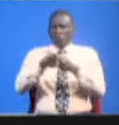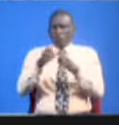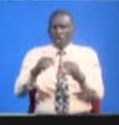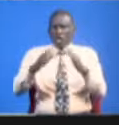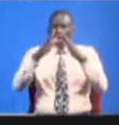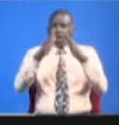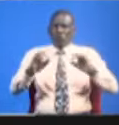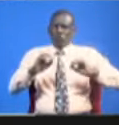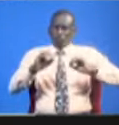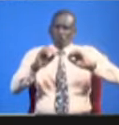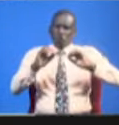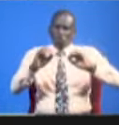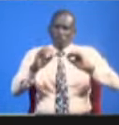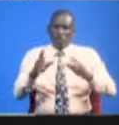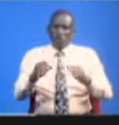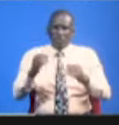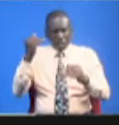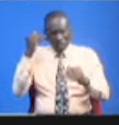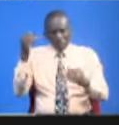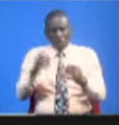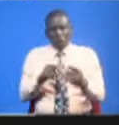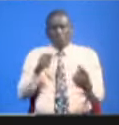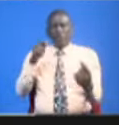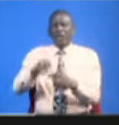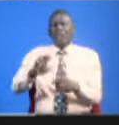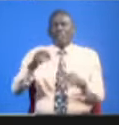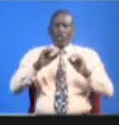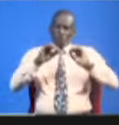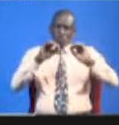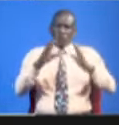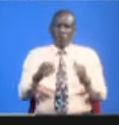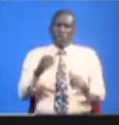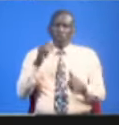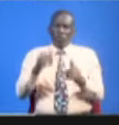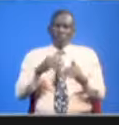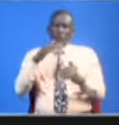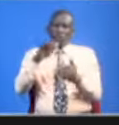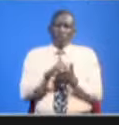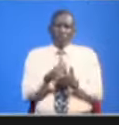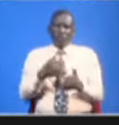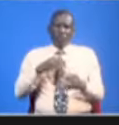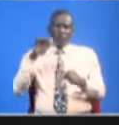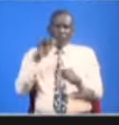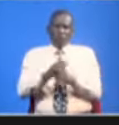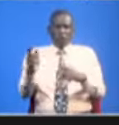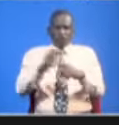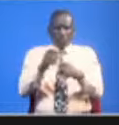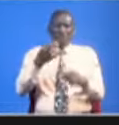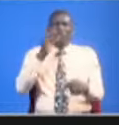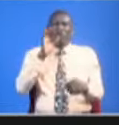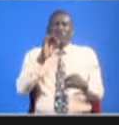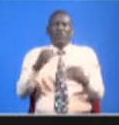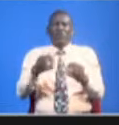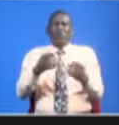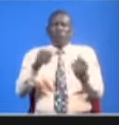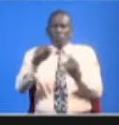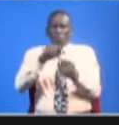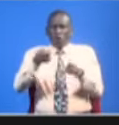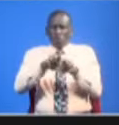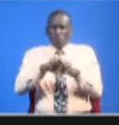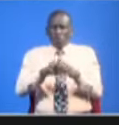is an initiative that will target Kenyan coaches, which will be followed by immersive training in France while also integrating